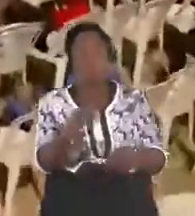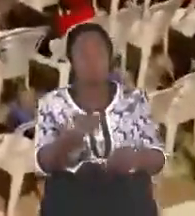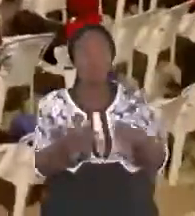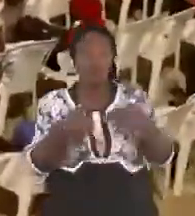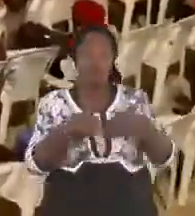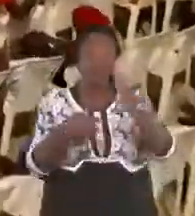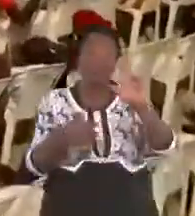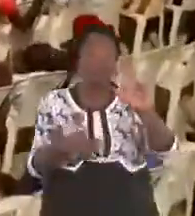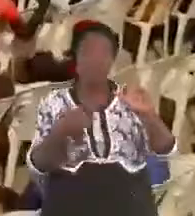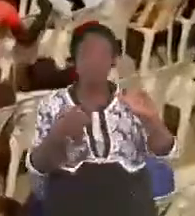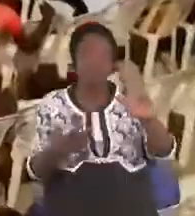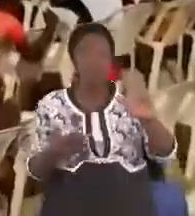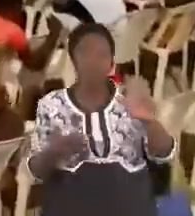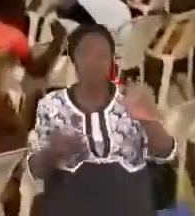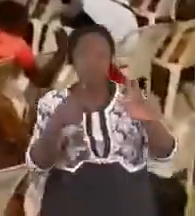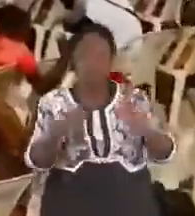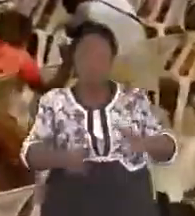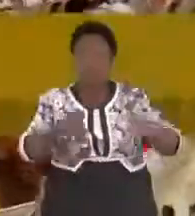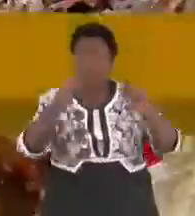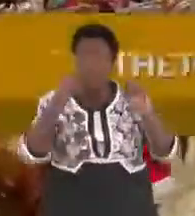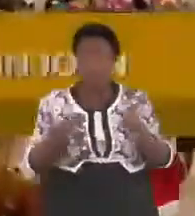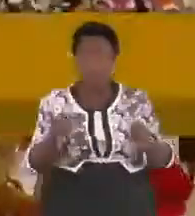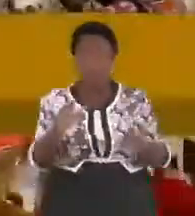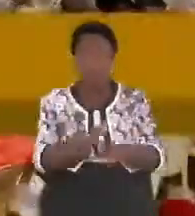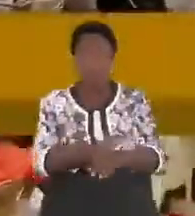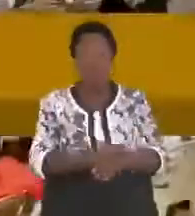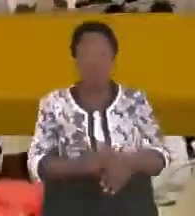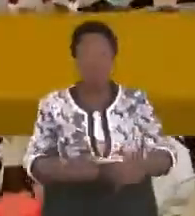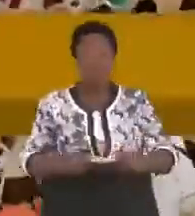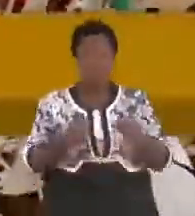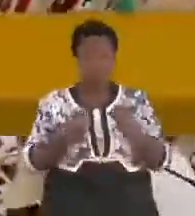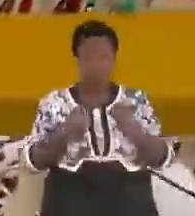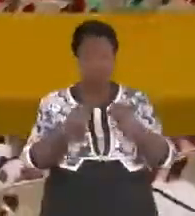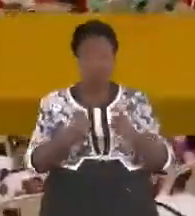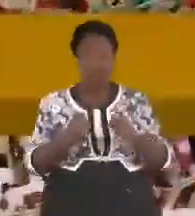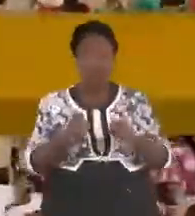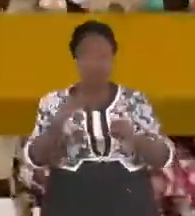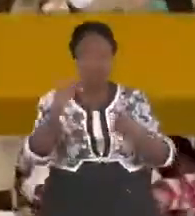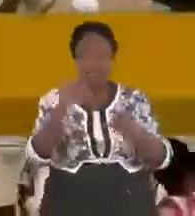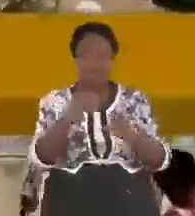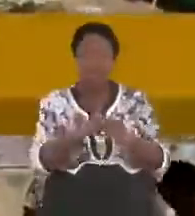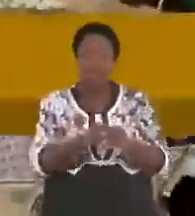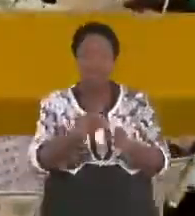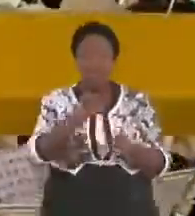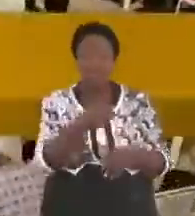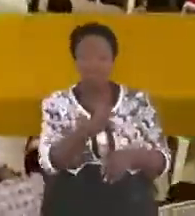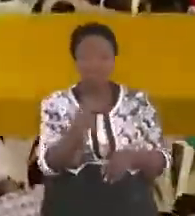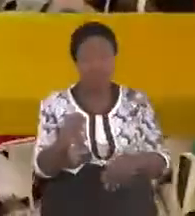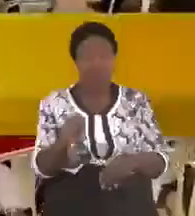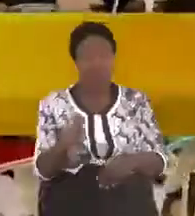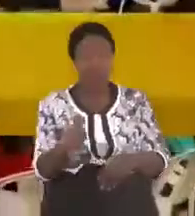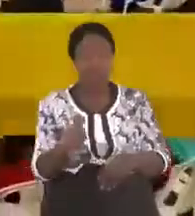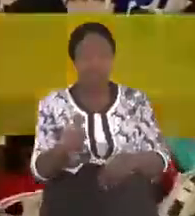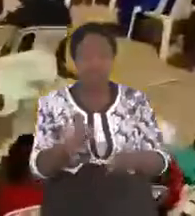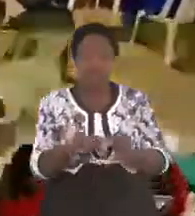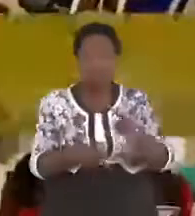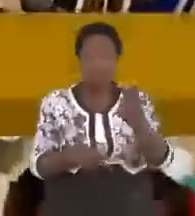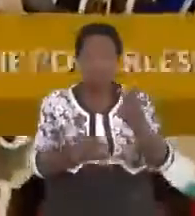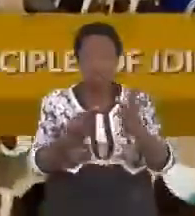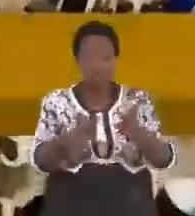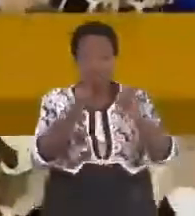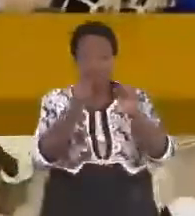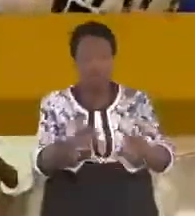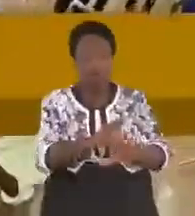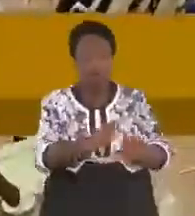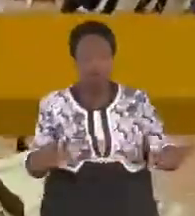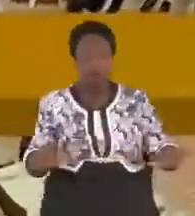powerful dynamite in John. Number two, the powerless disciples of John.